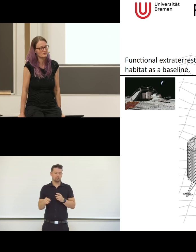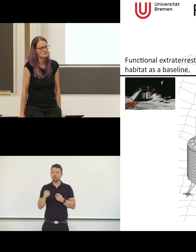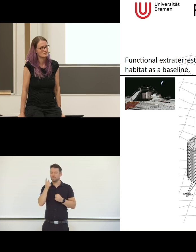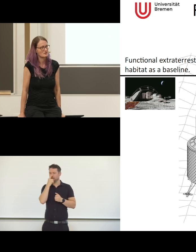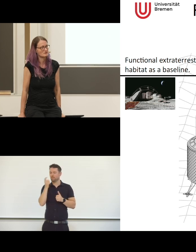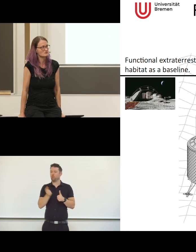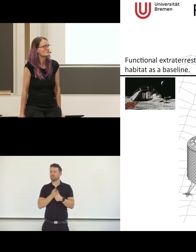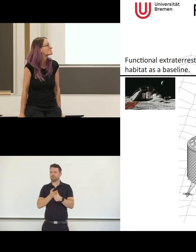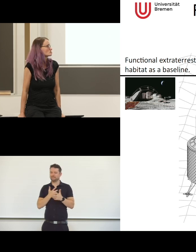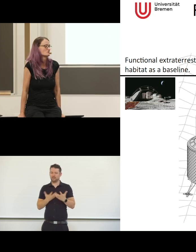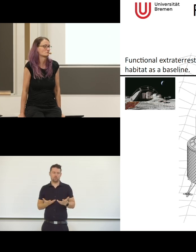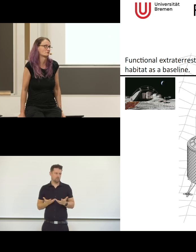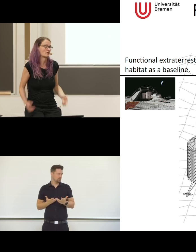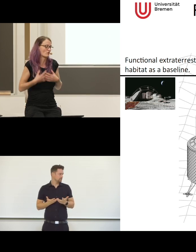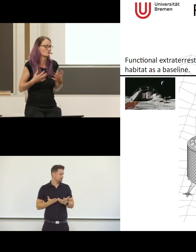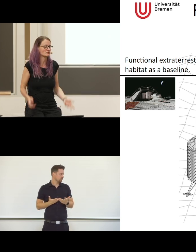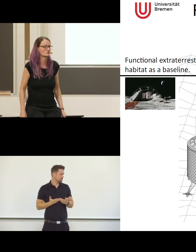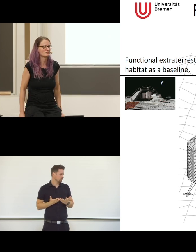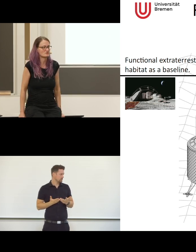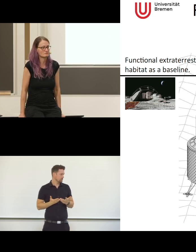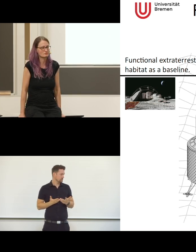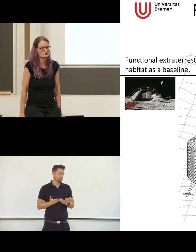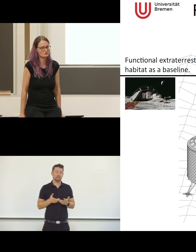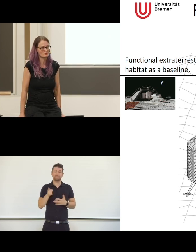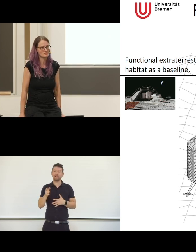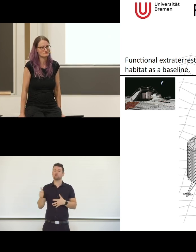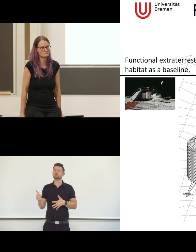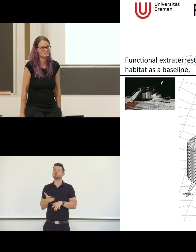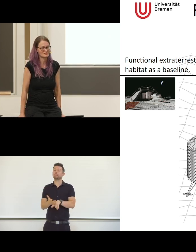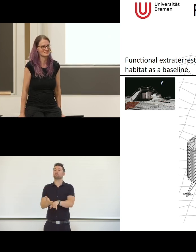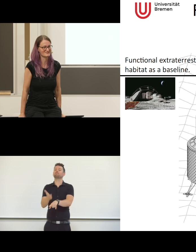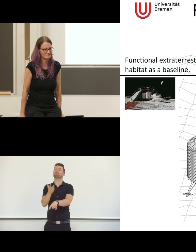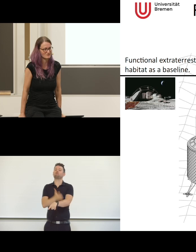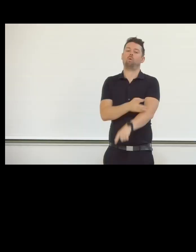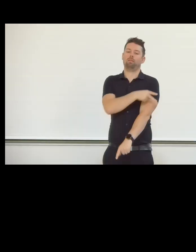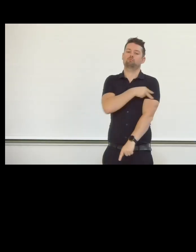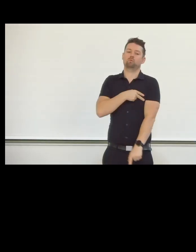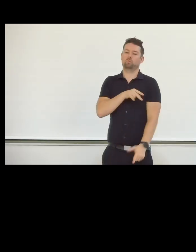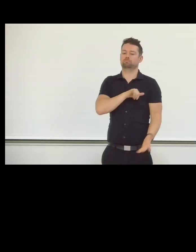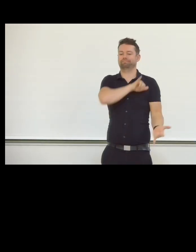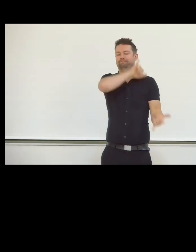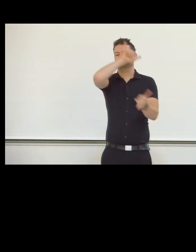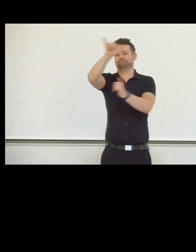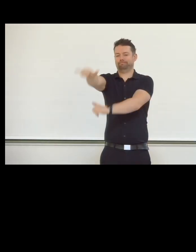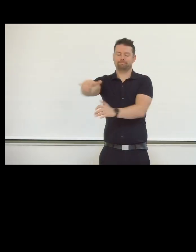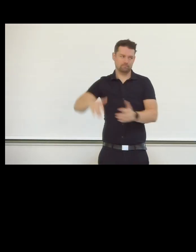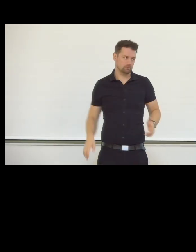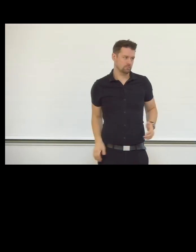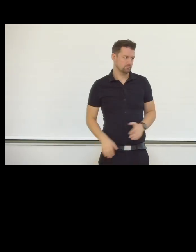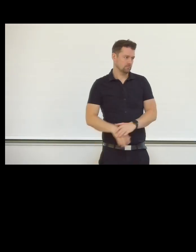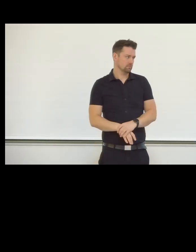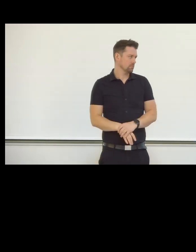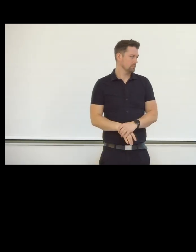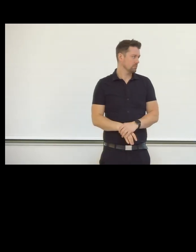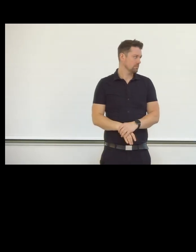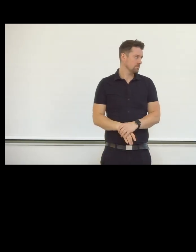manner. And this needs to be, in our opinion, should be done before the crew is even sent on their way to Mars. Because that's